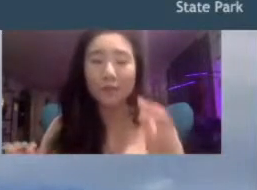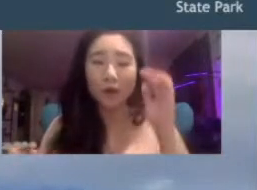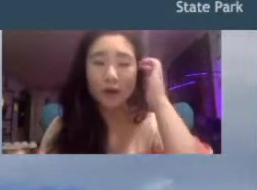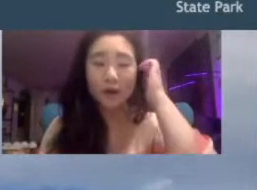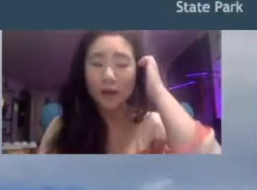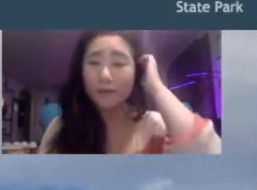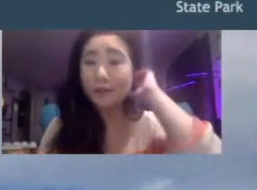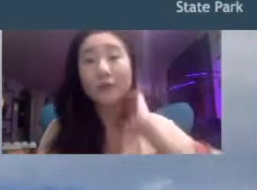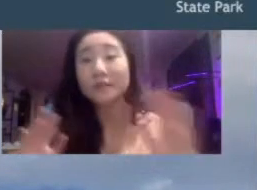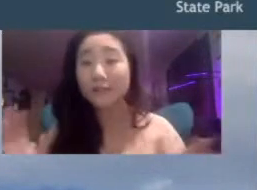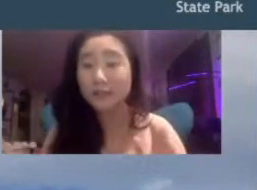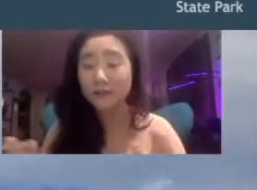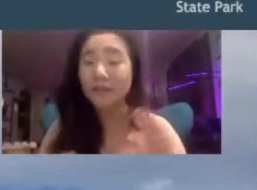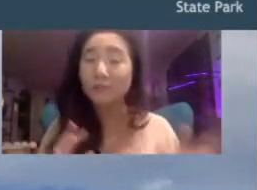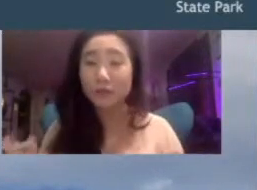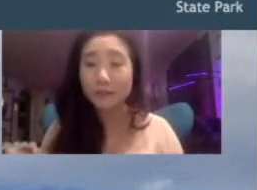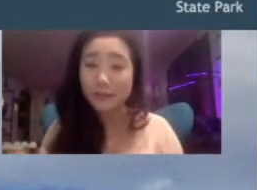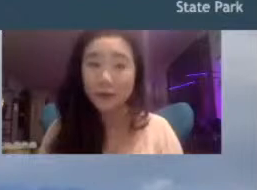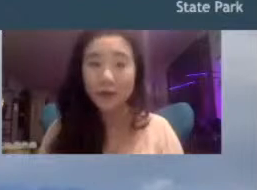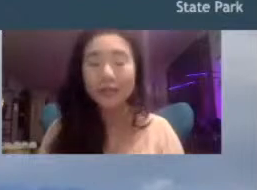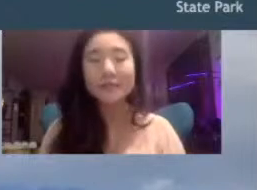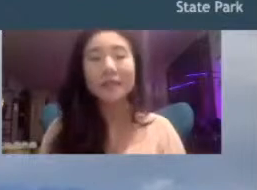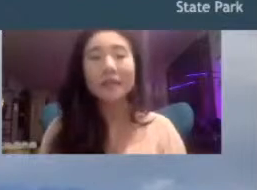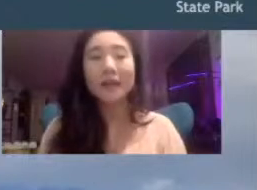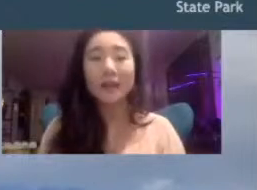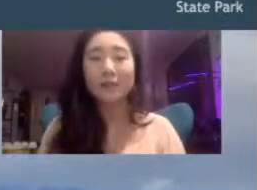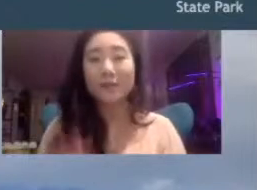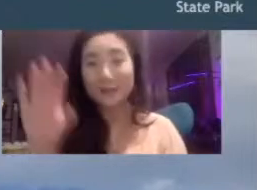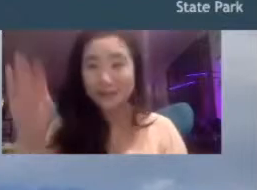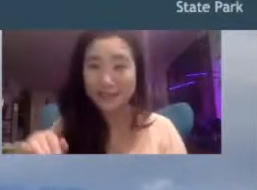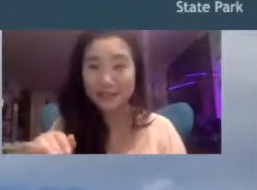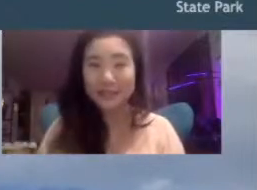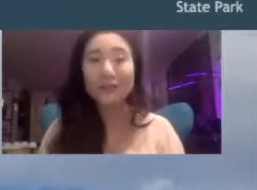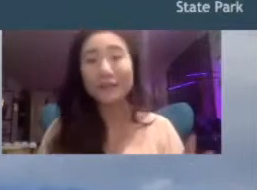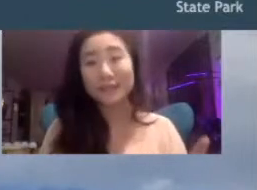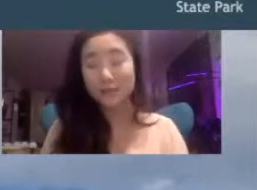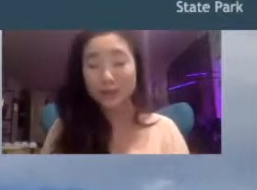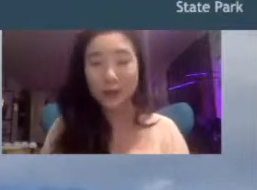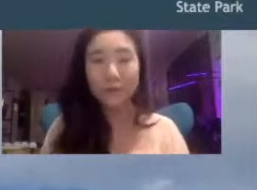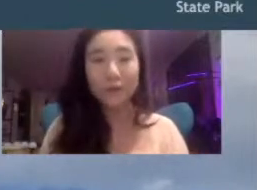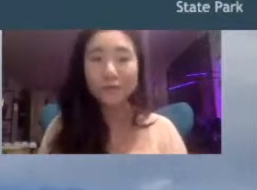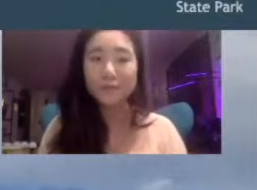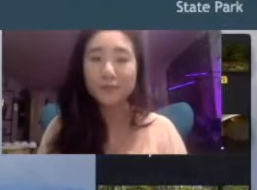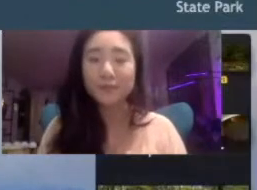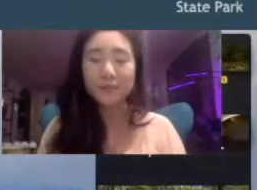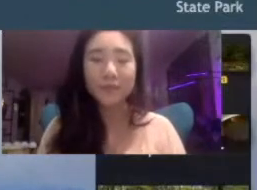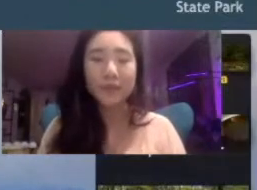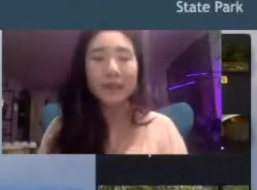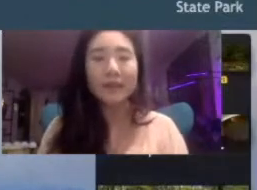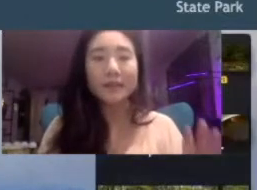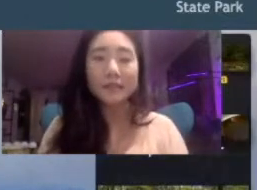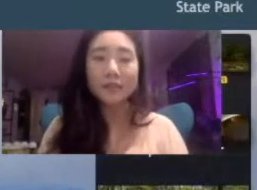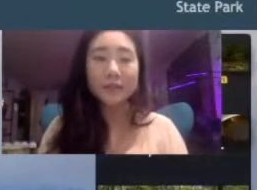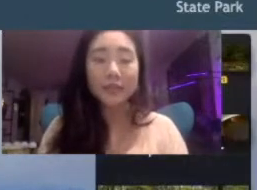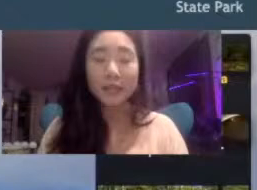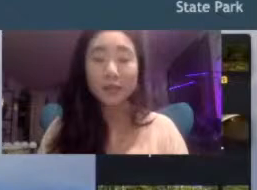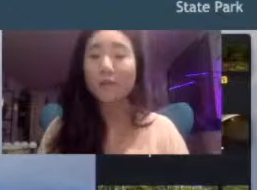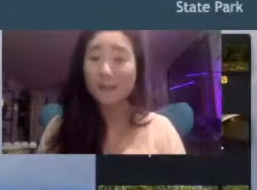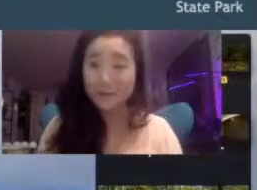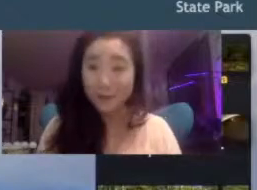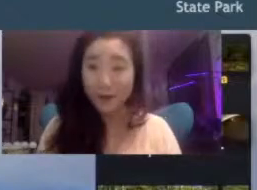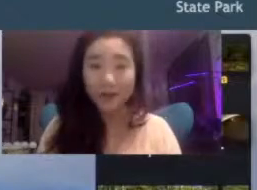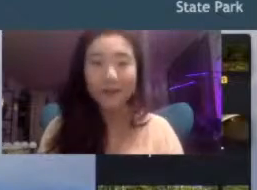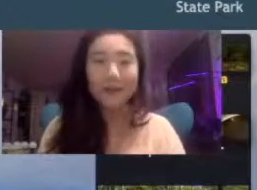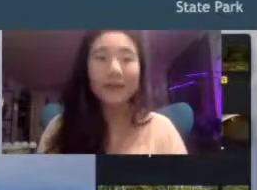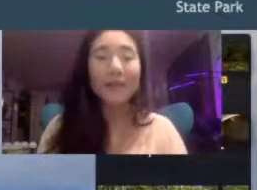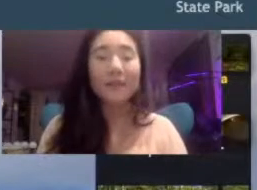bit more an immersive experience without the scene list there, this is really helpful. This is going to take you to a map of